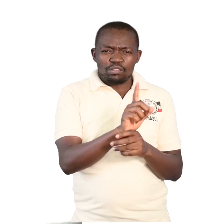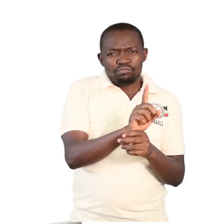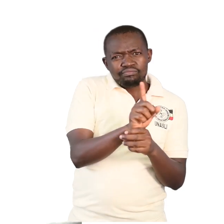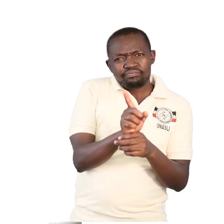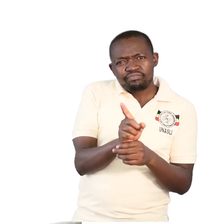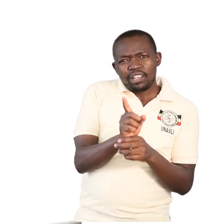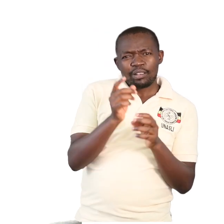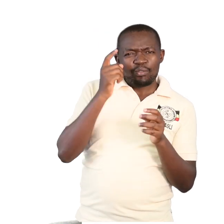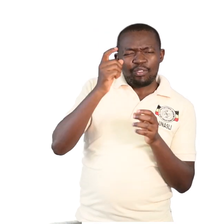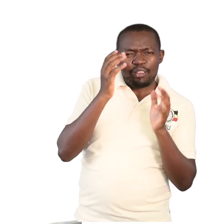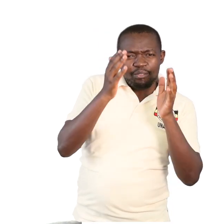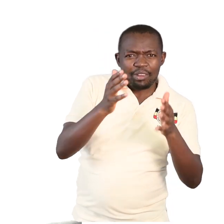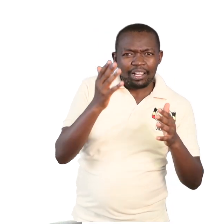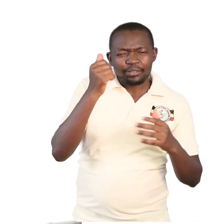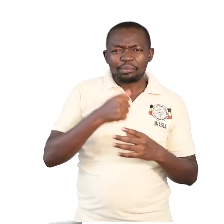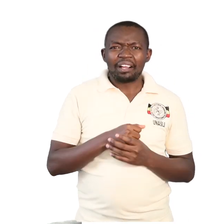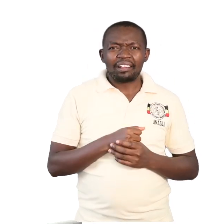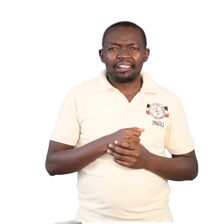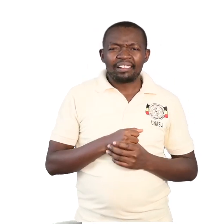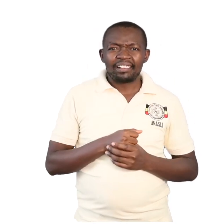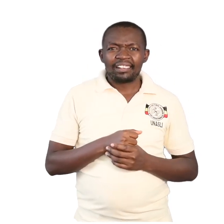about that?